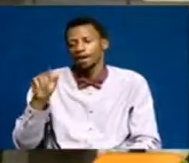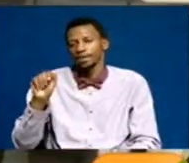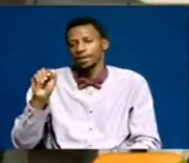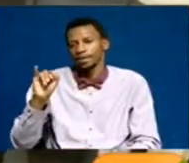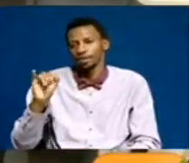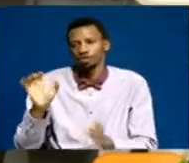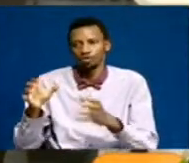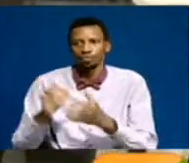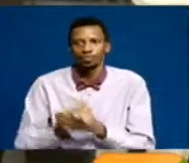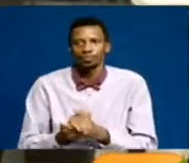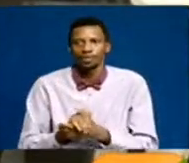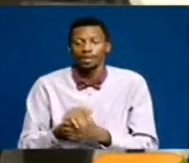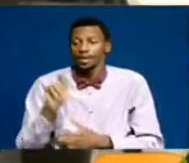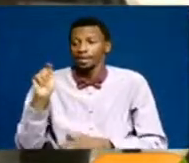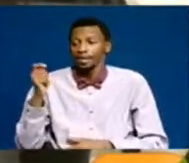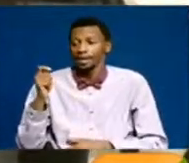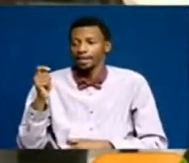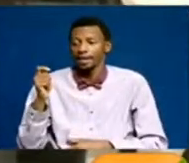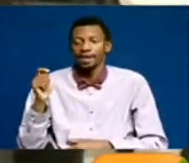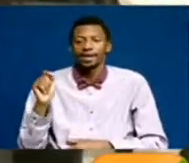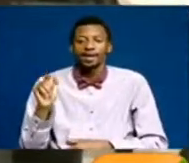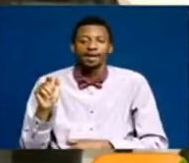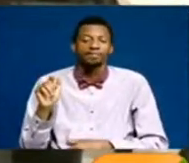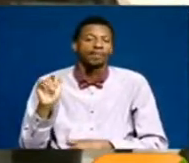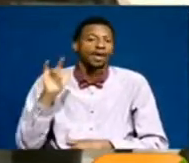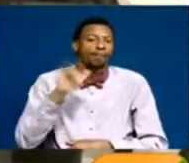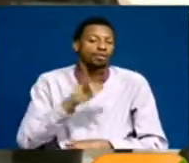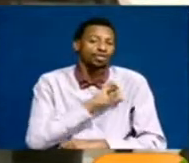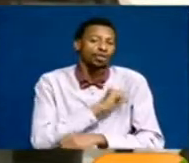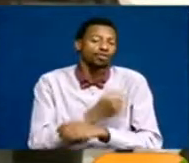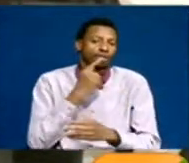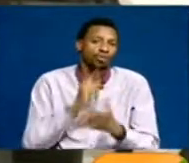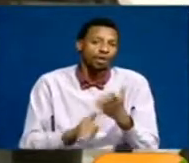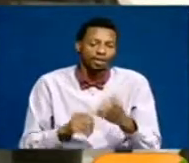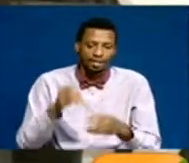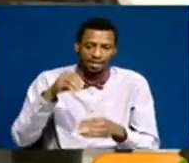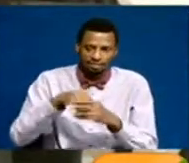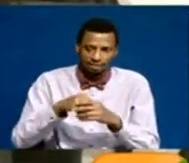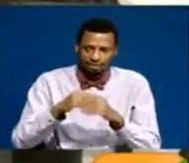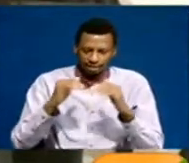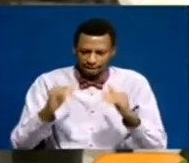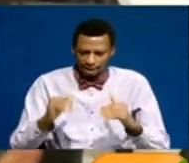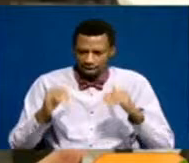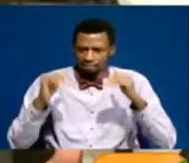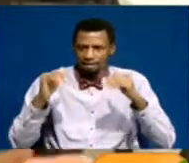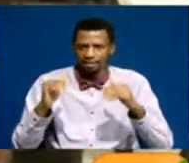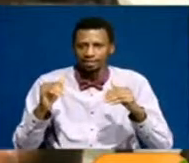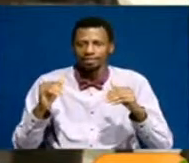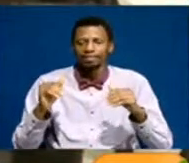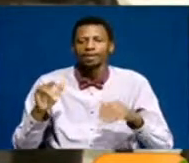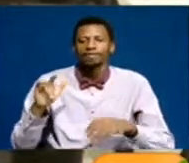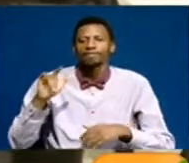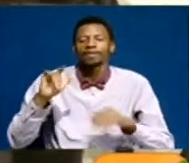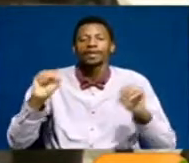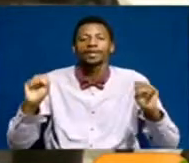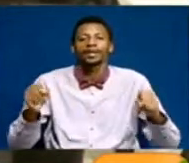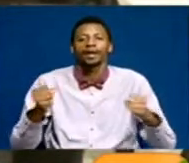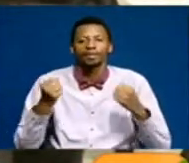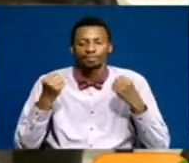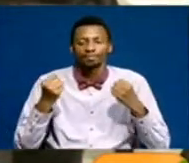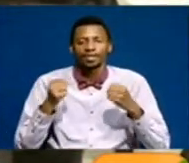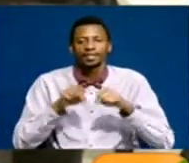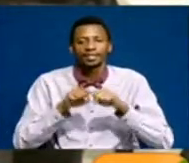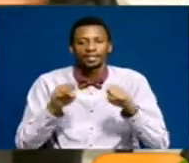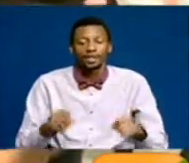Airports Authority now says that the investment into the advanced aircraft recovery system propels the Jomo Kenyatta